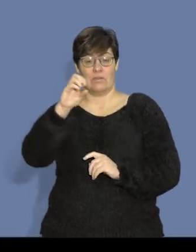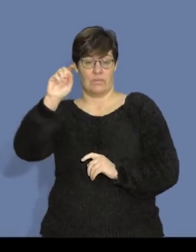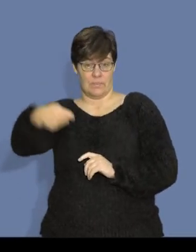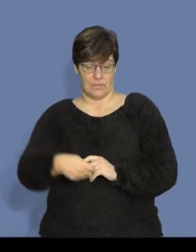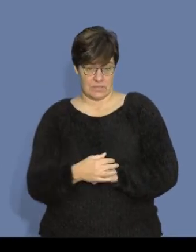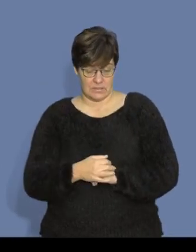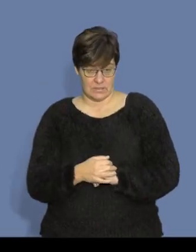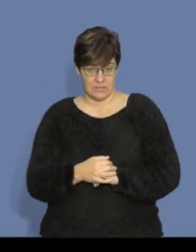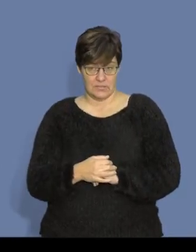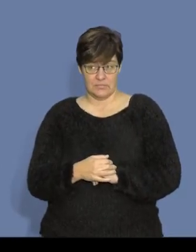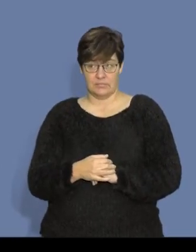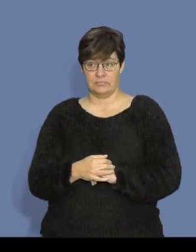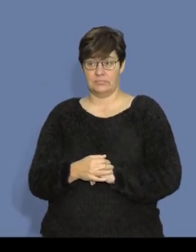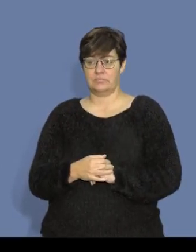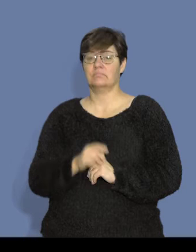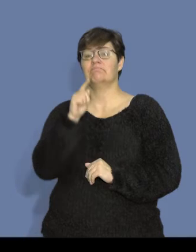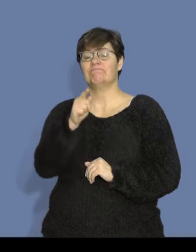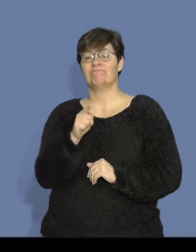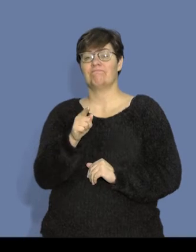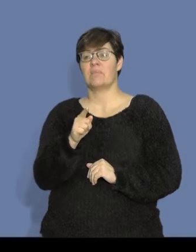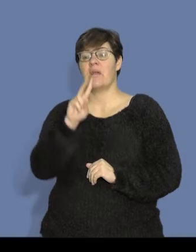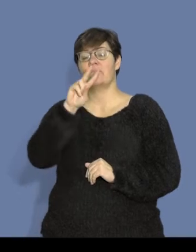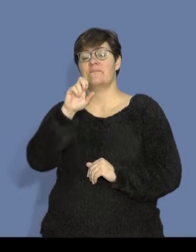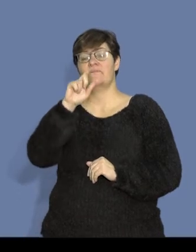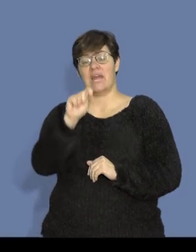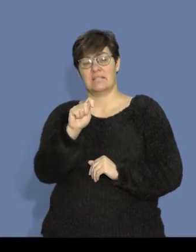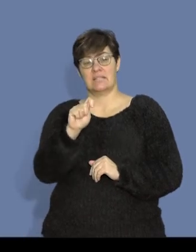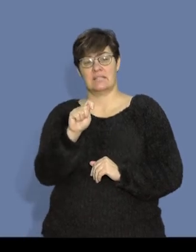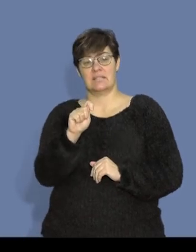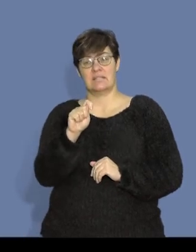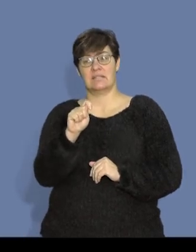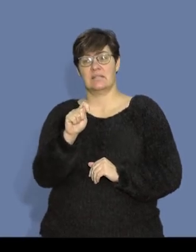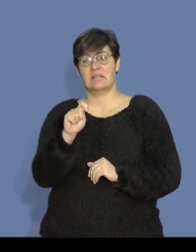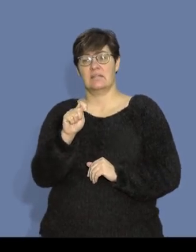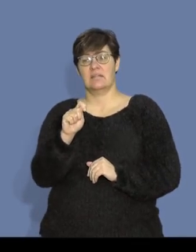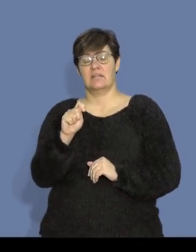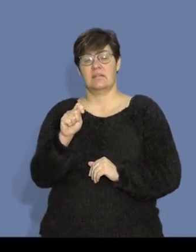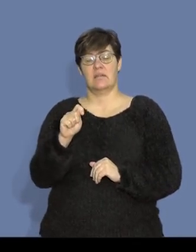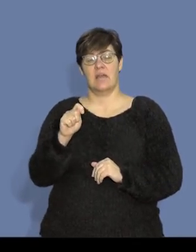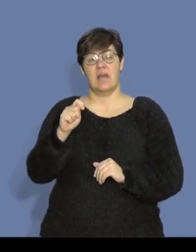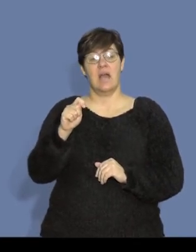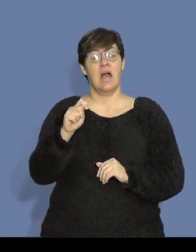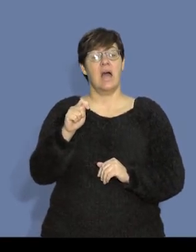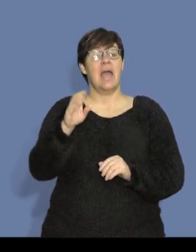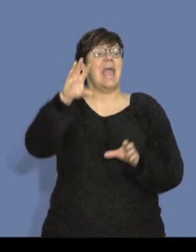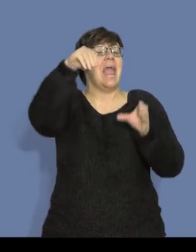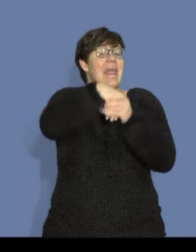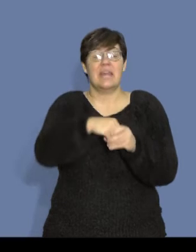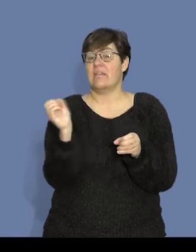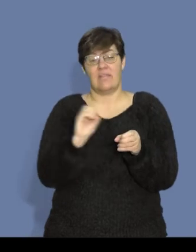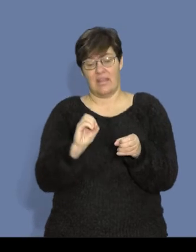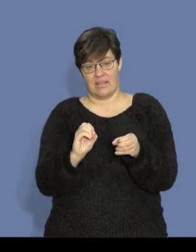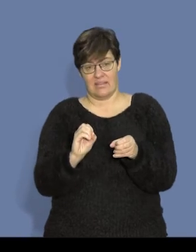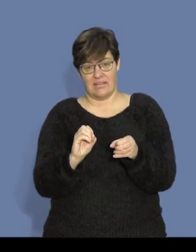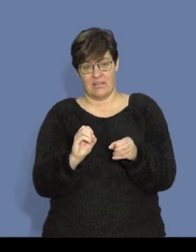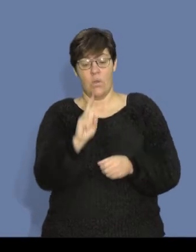1,200,000. Important, it's appearing under VAT exclusive. Remember that that